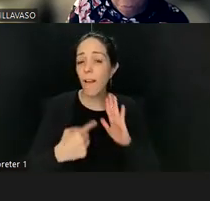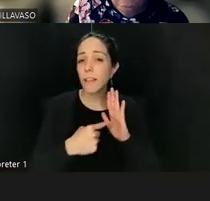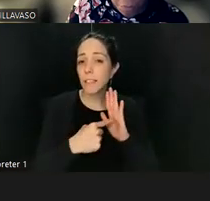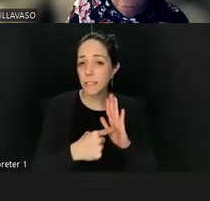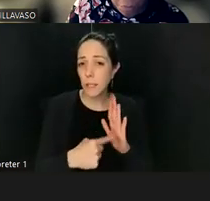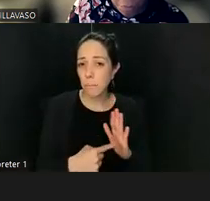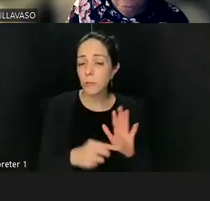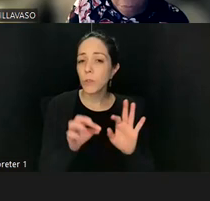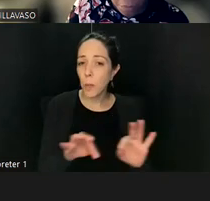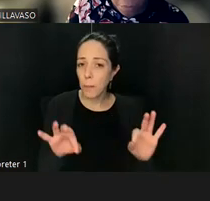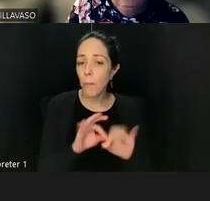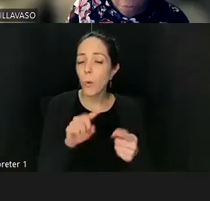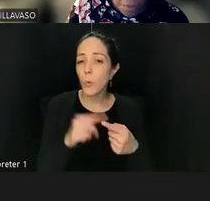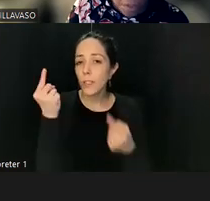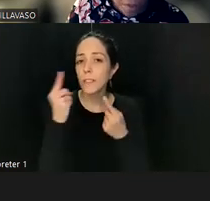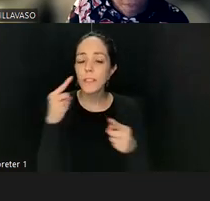think about that. And thank you again for your time.